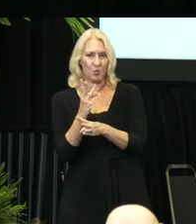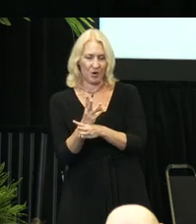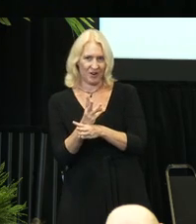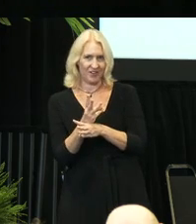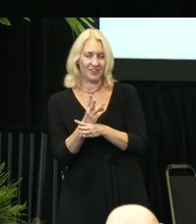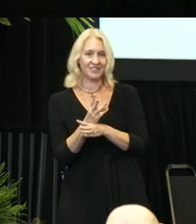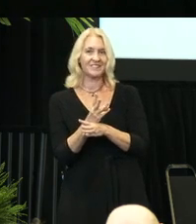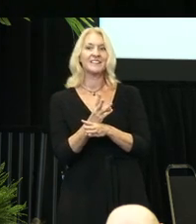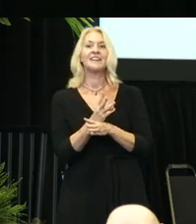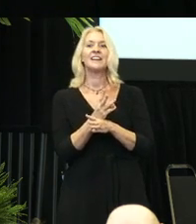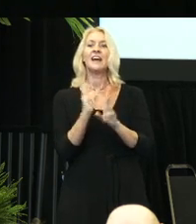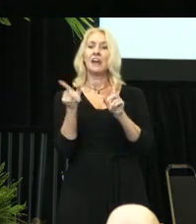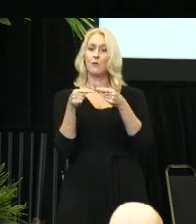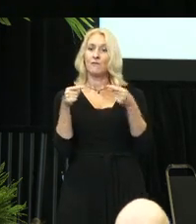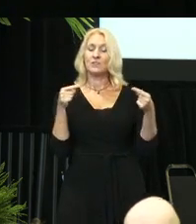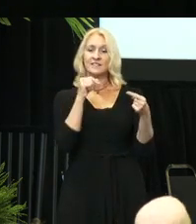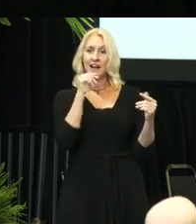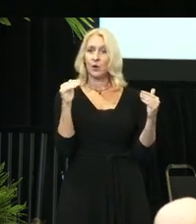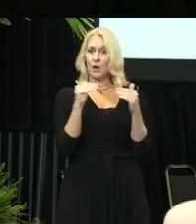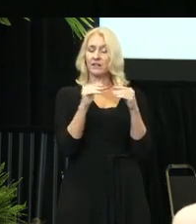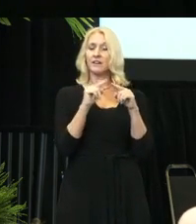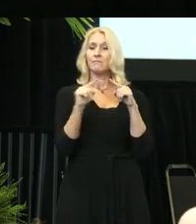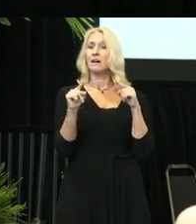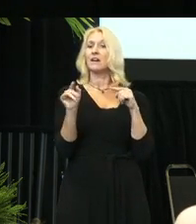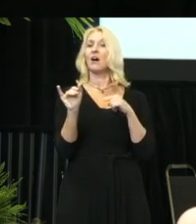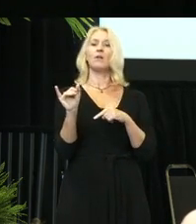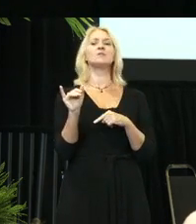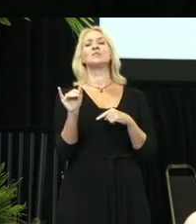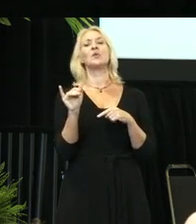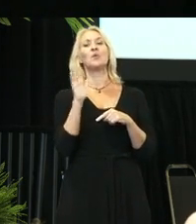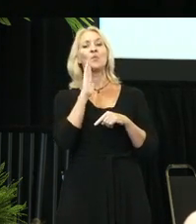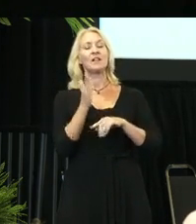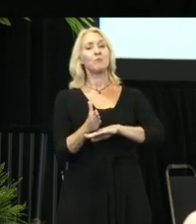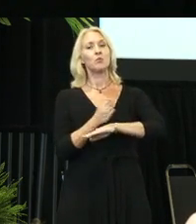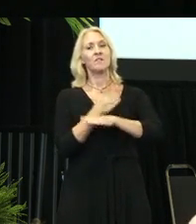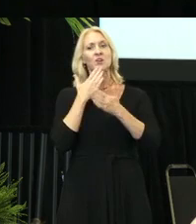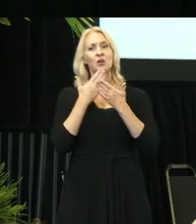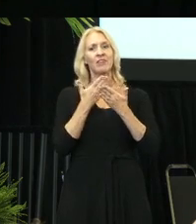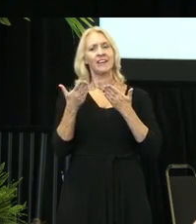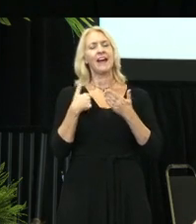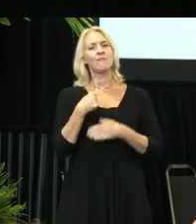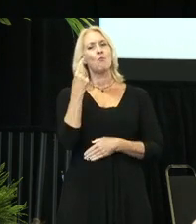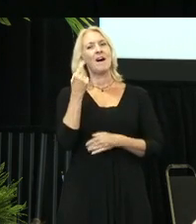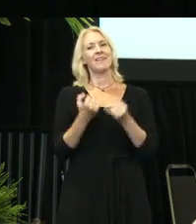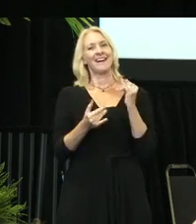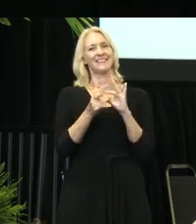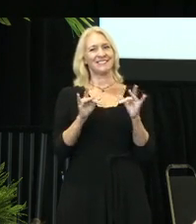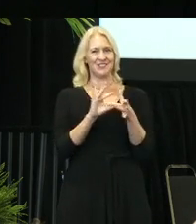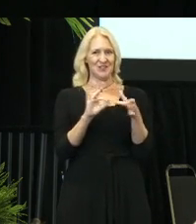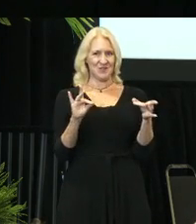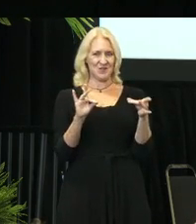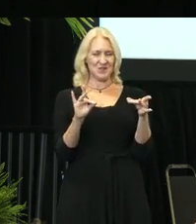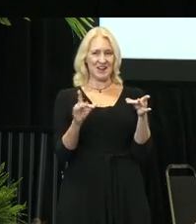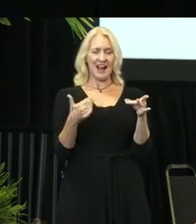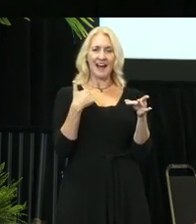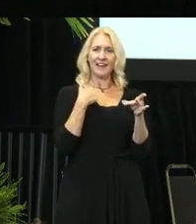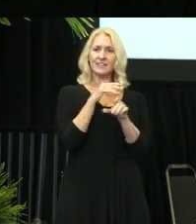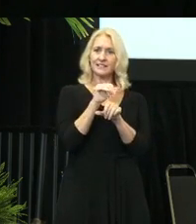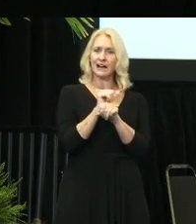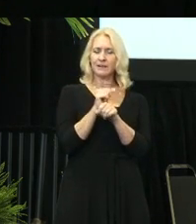good in the world. And the only story and the final story that I have for you there is I do an assignment in class where we talk